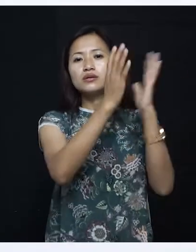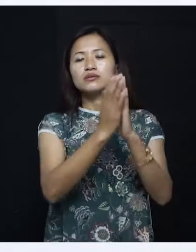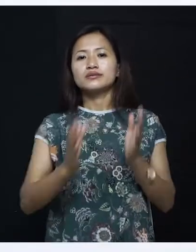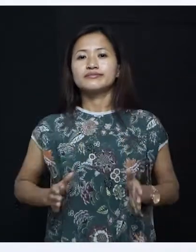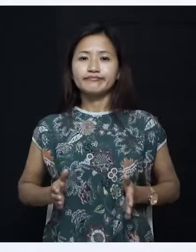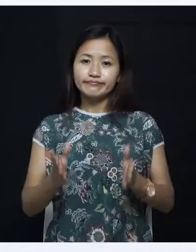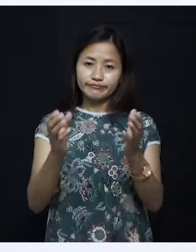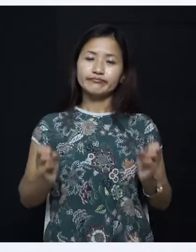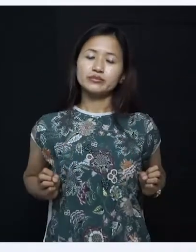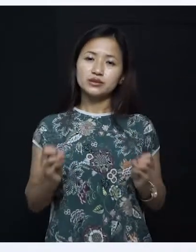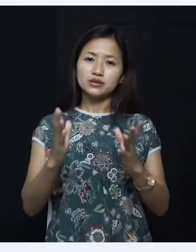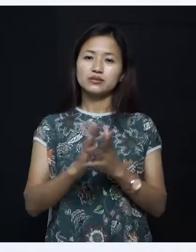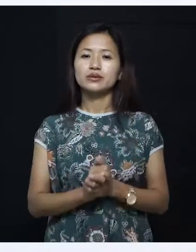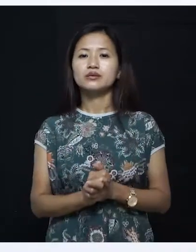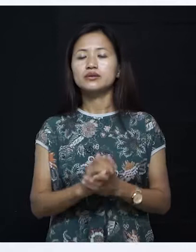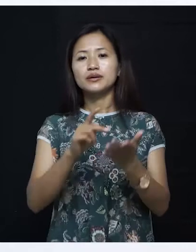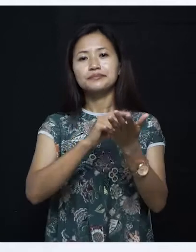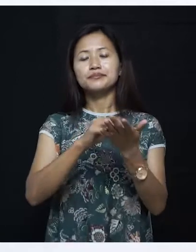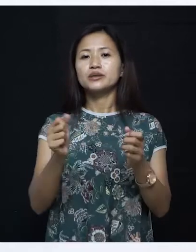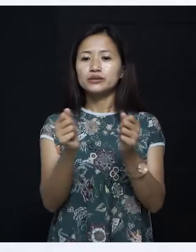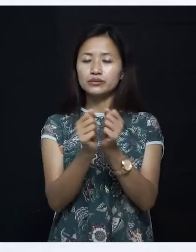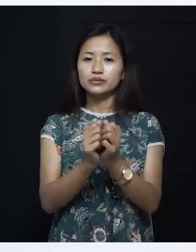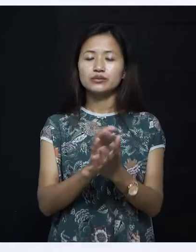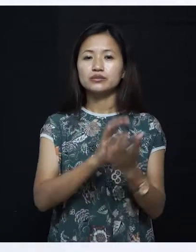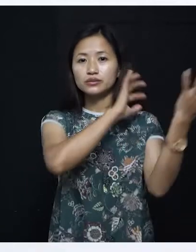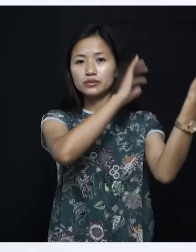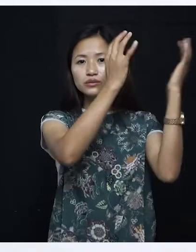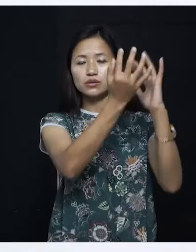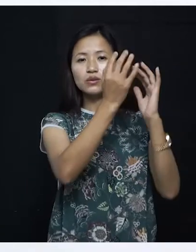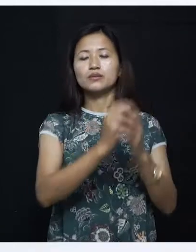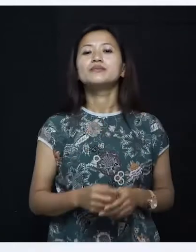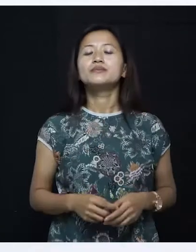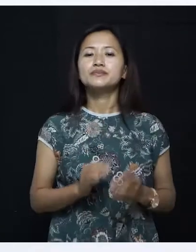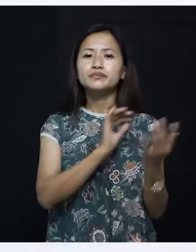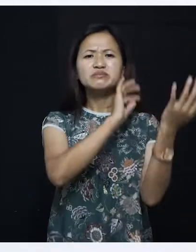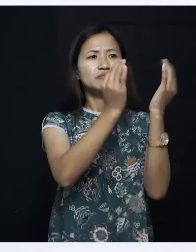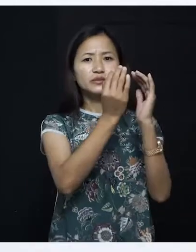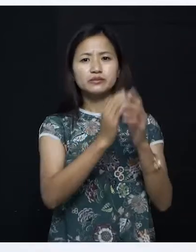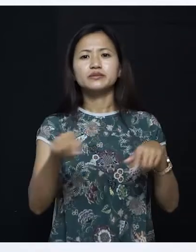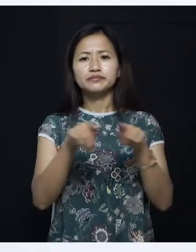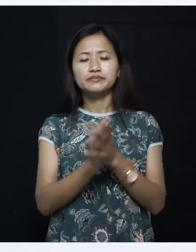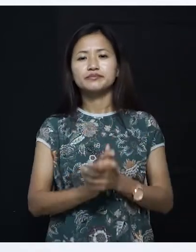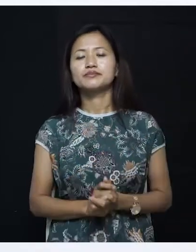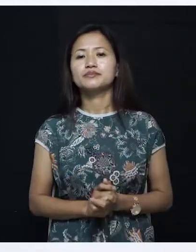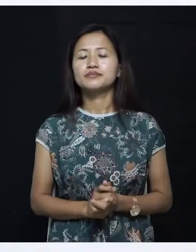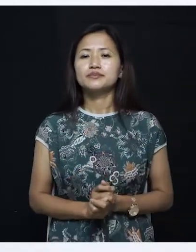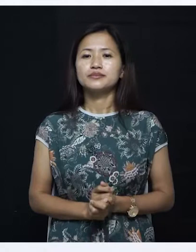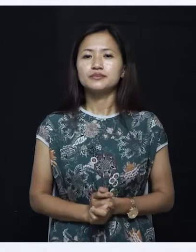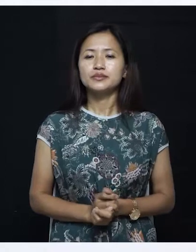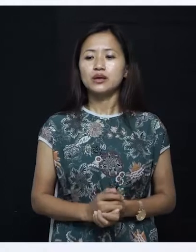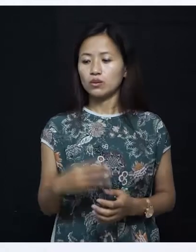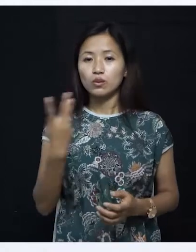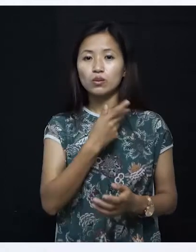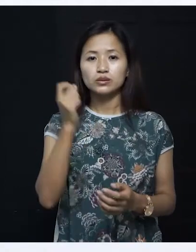means they are also at par with the global world, okay? They are also at par with the global world. That is what